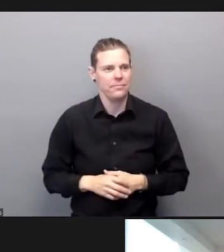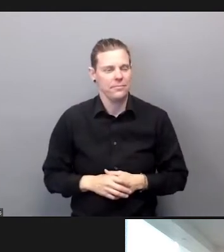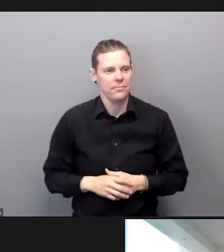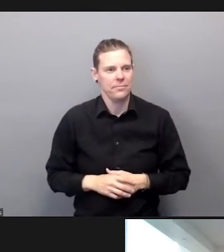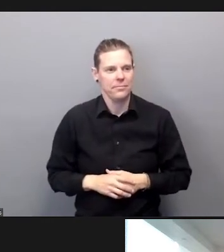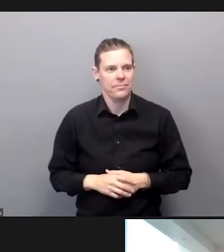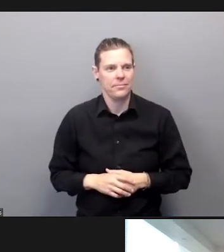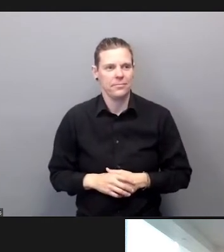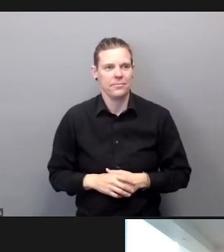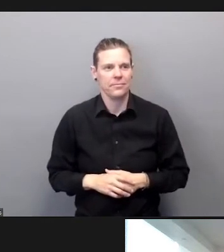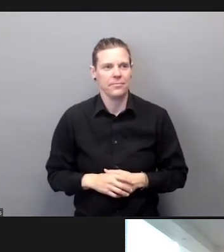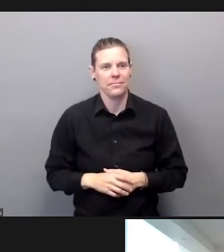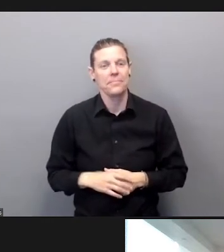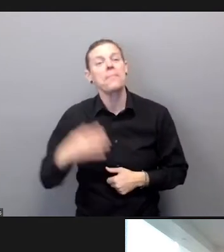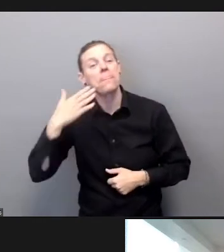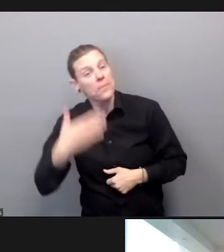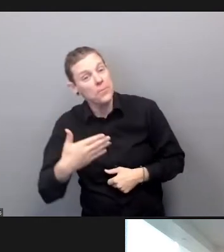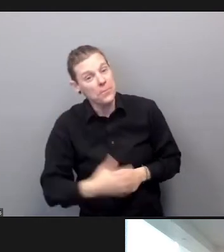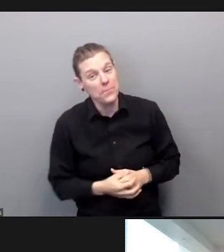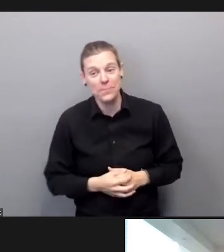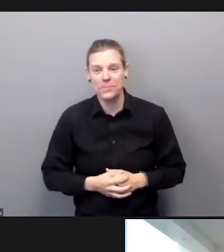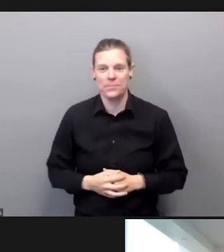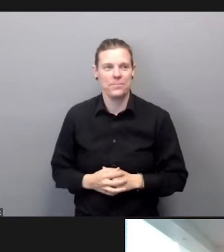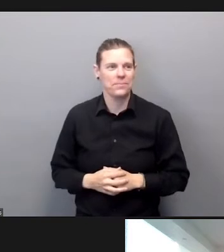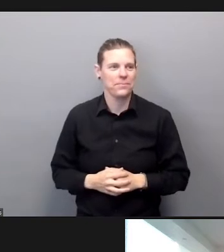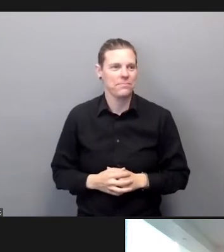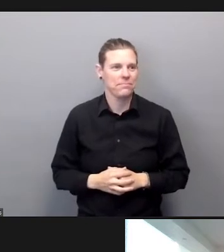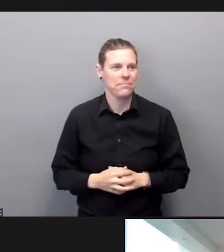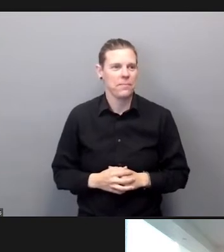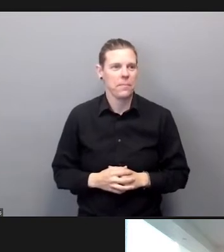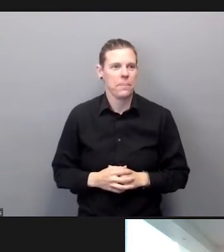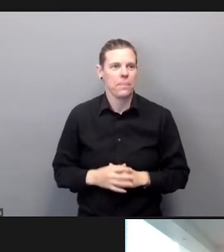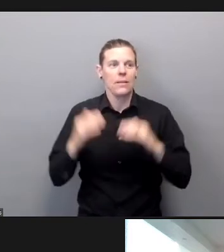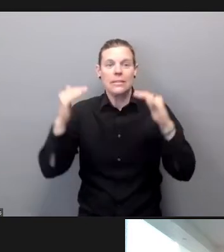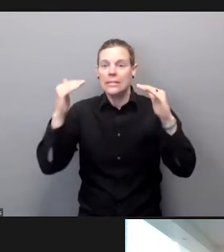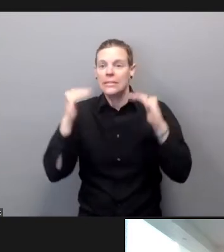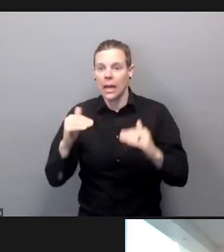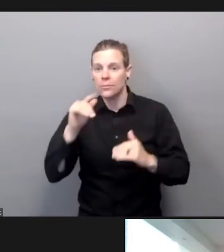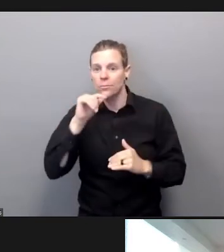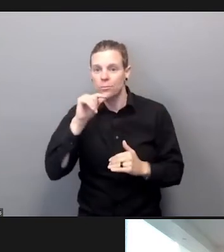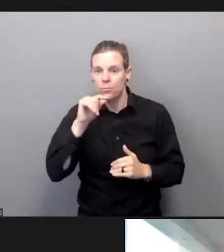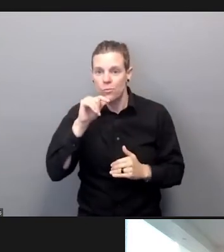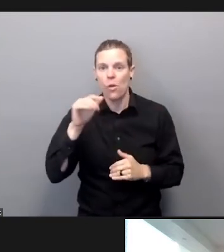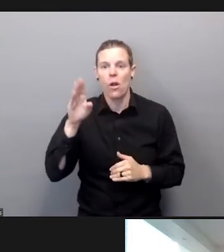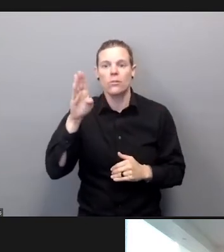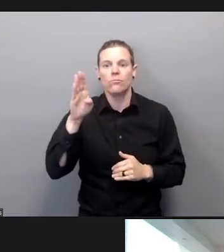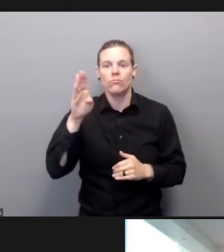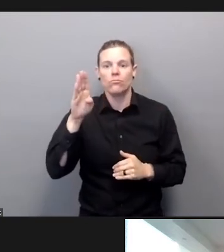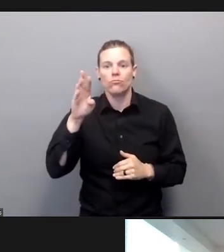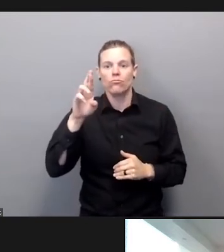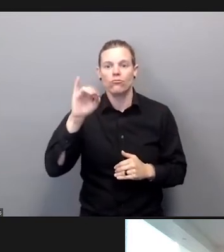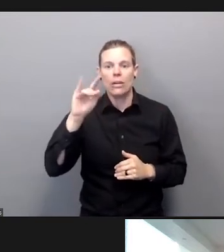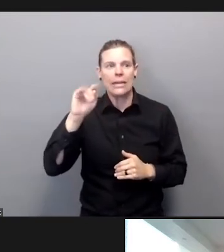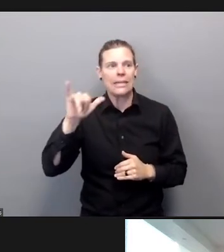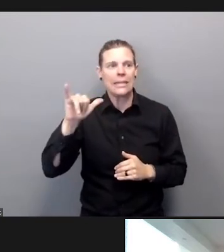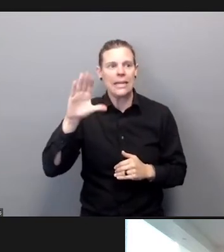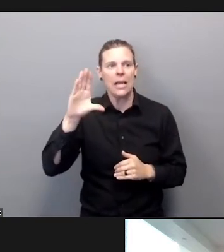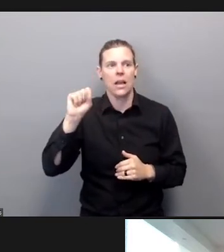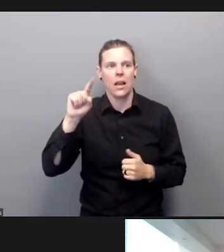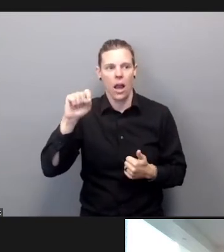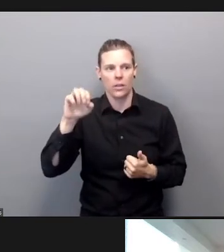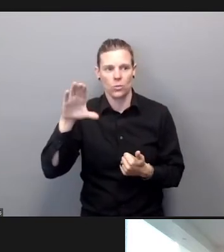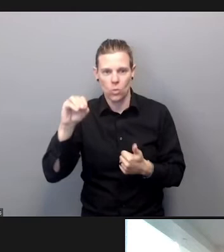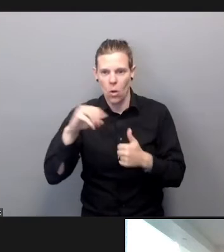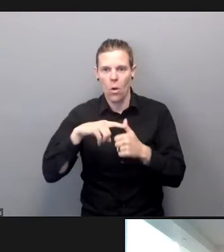Okay, thanks. Next, we'll turn to Brianna Albizu, followed by Lou DeVizio, followed by Ryan Botel. Brianna, you are